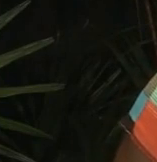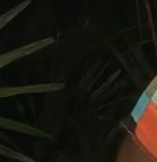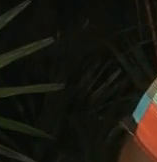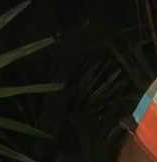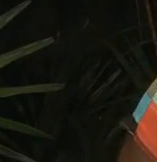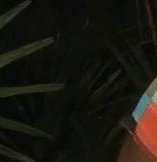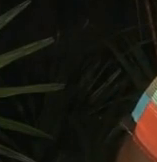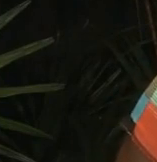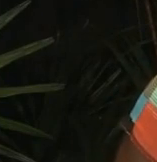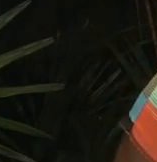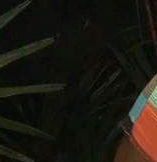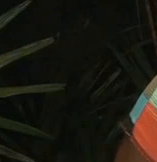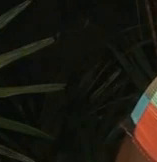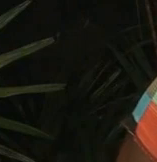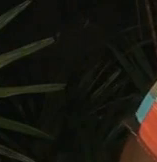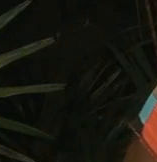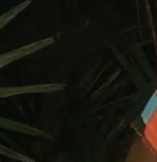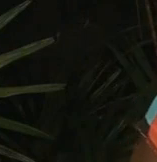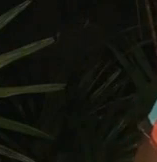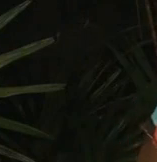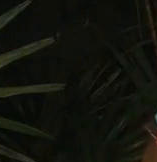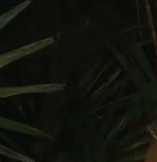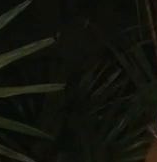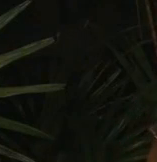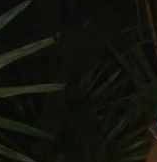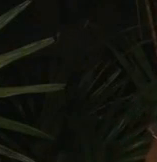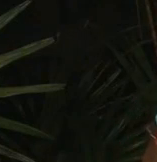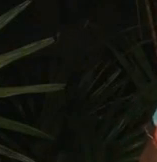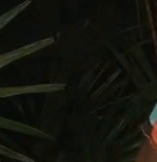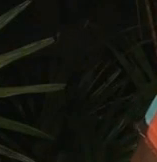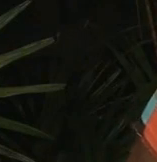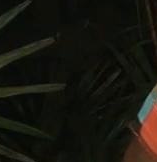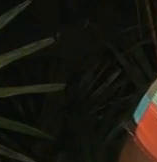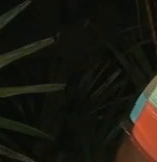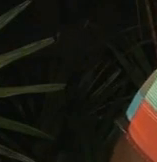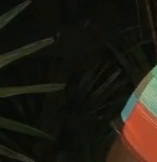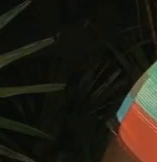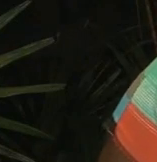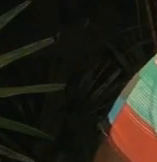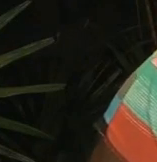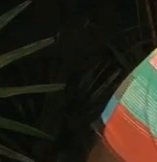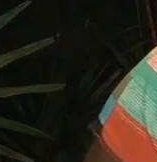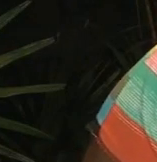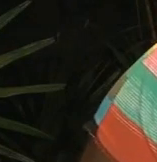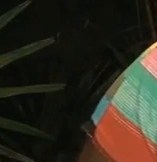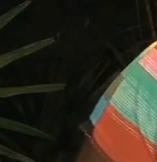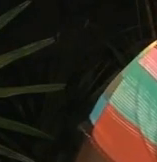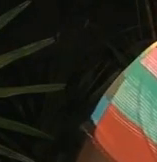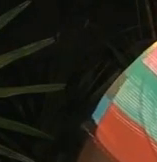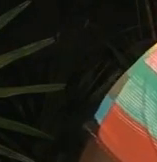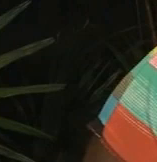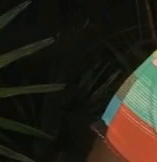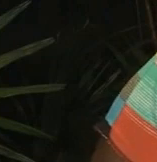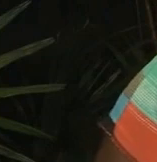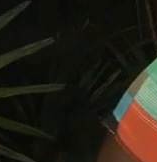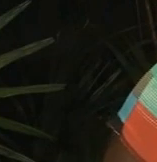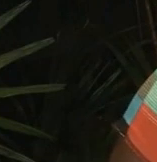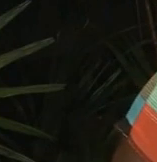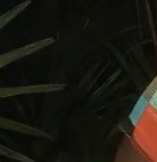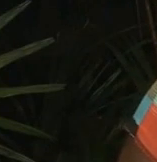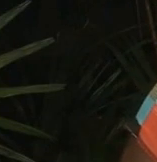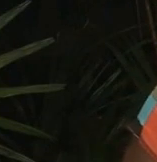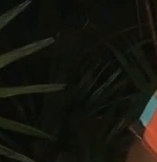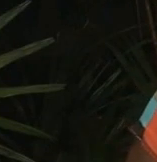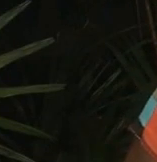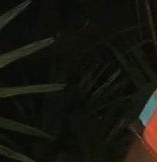operation include hydro plants, of which 3 are situated in Namosi and another 2 in the Western Division.